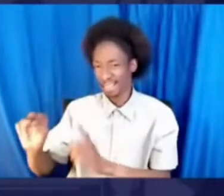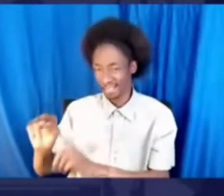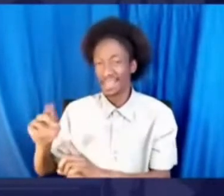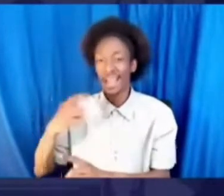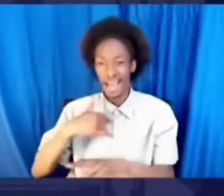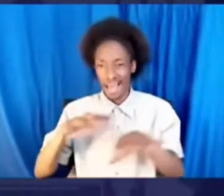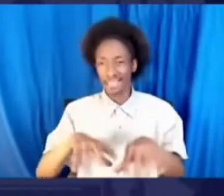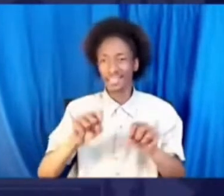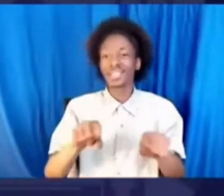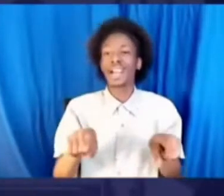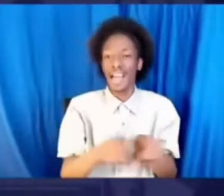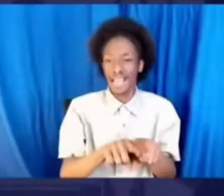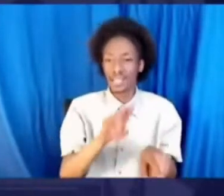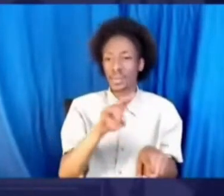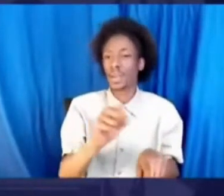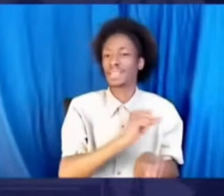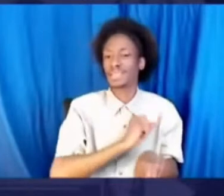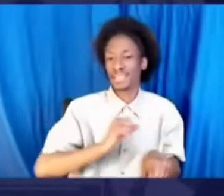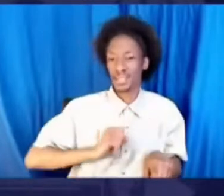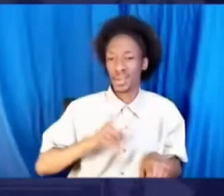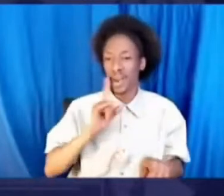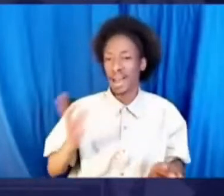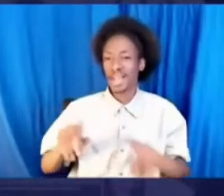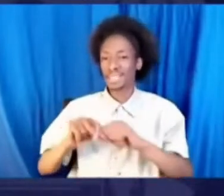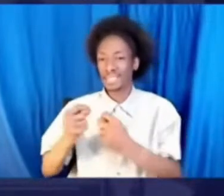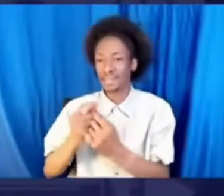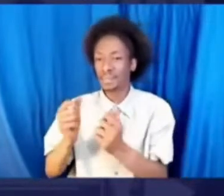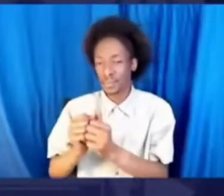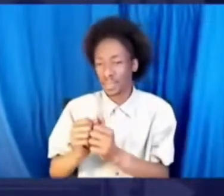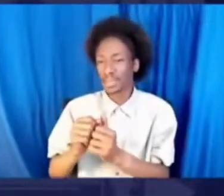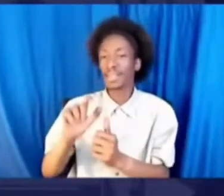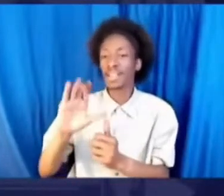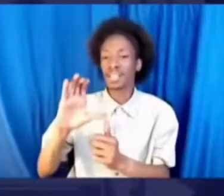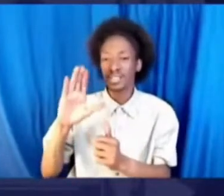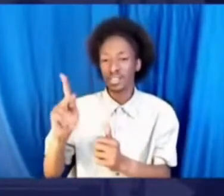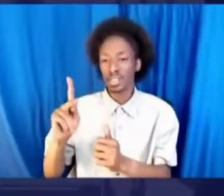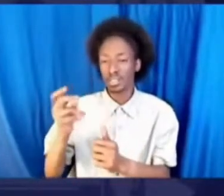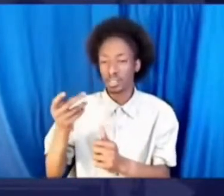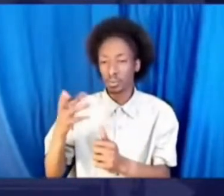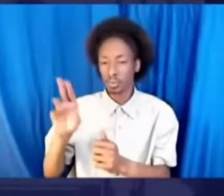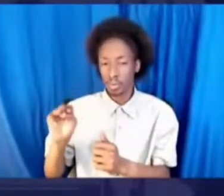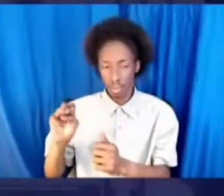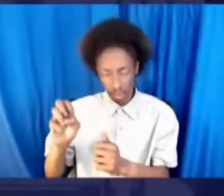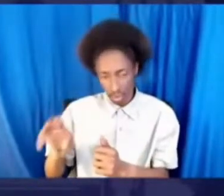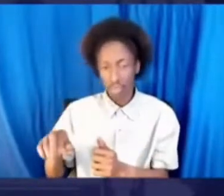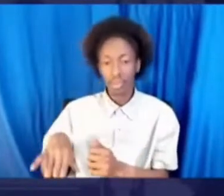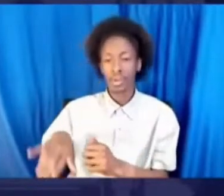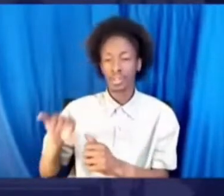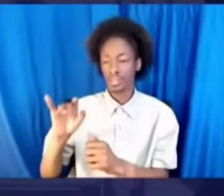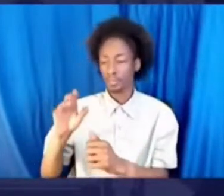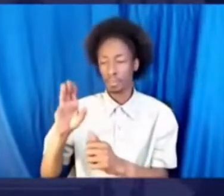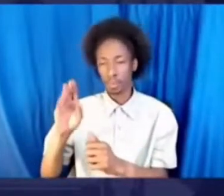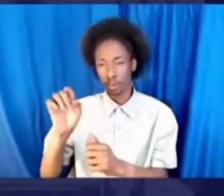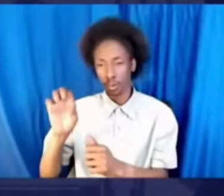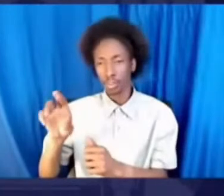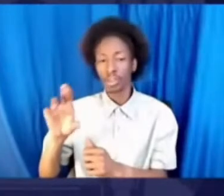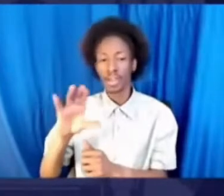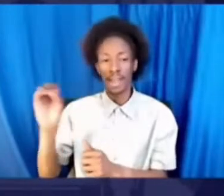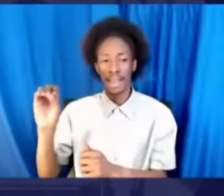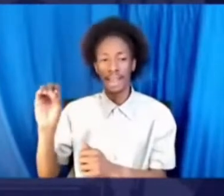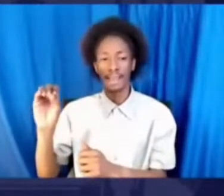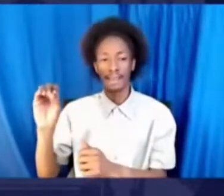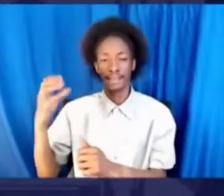Senator was to team up with Leader Chuck Schumer and Senator Mark Warner and Senator Cory Booker and